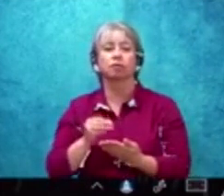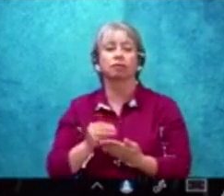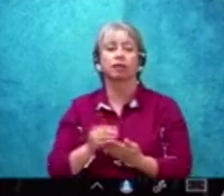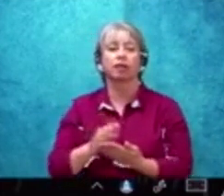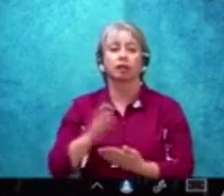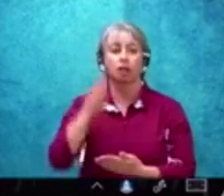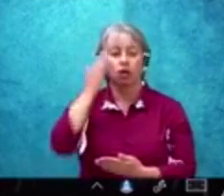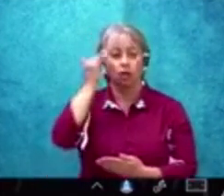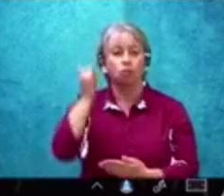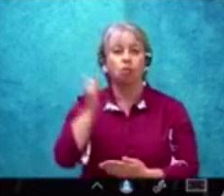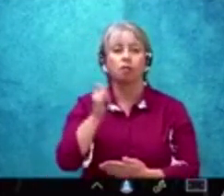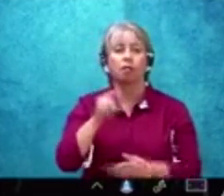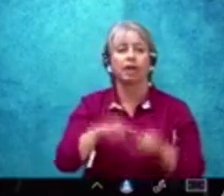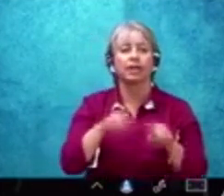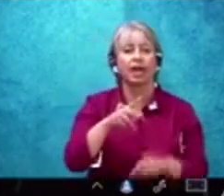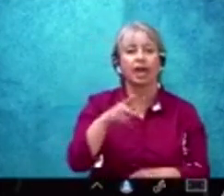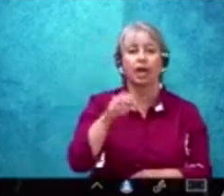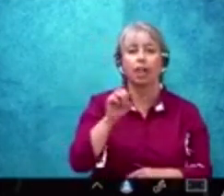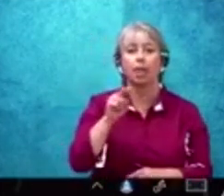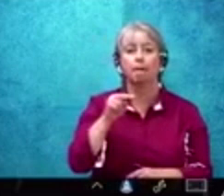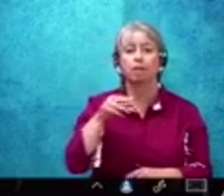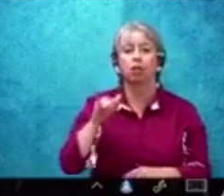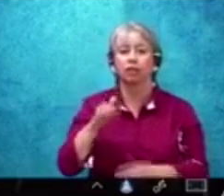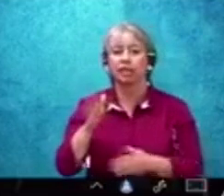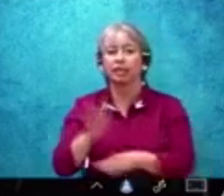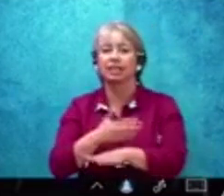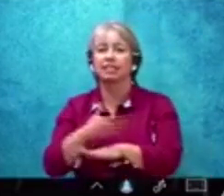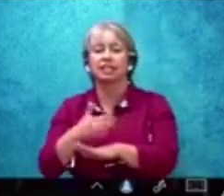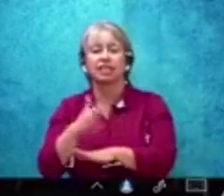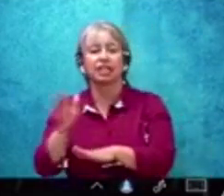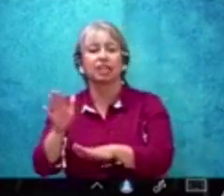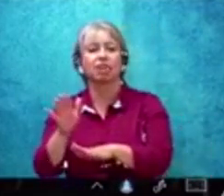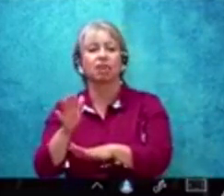the pony sing a song? Do y'all know?